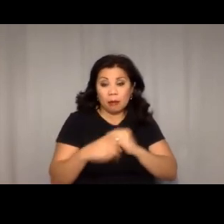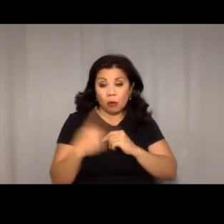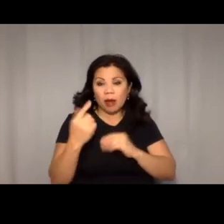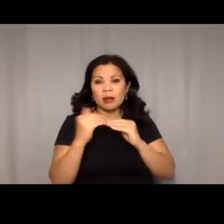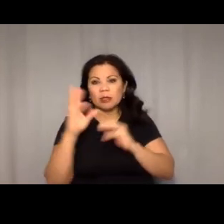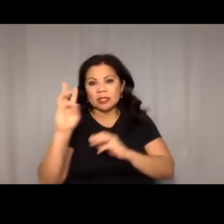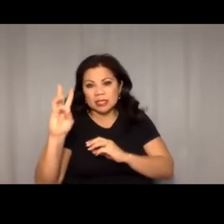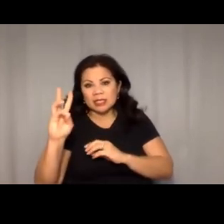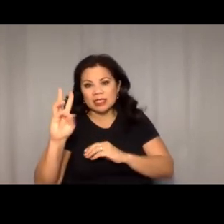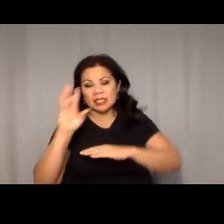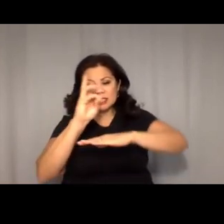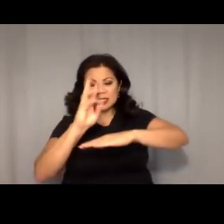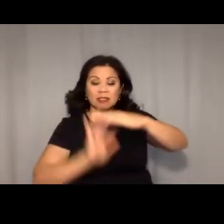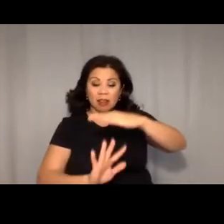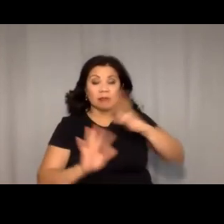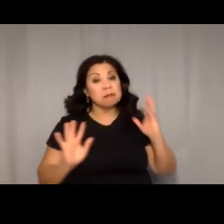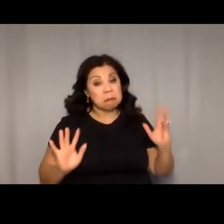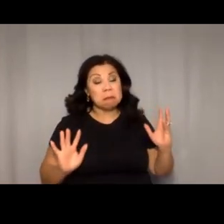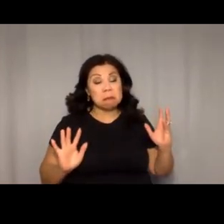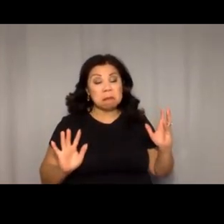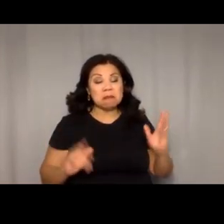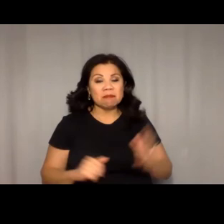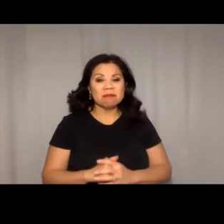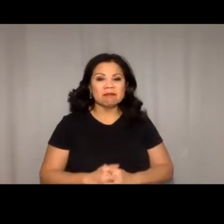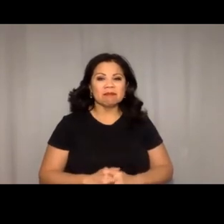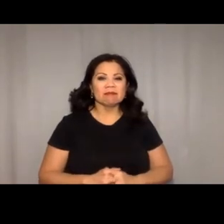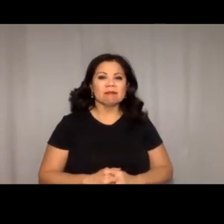6. That will make 6 over 5. Yep.